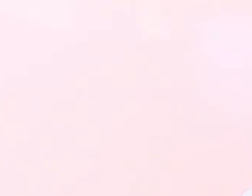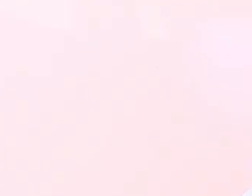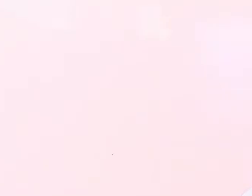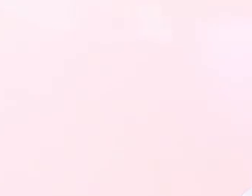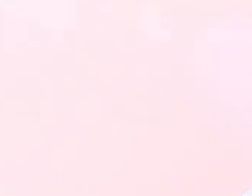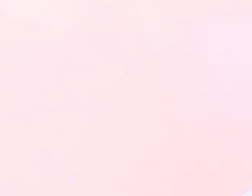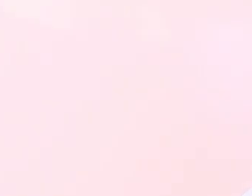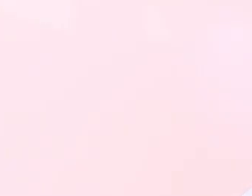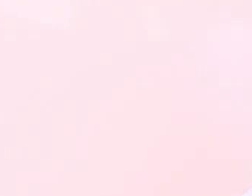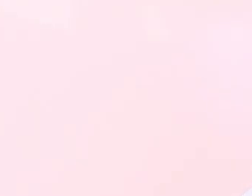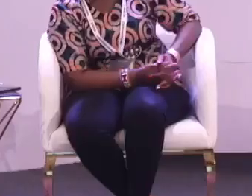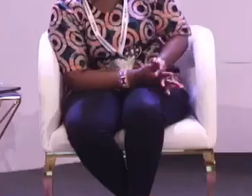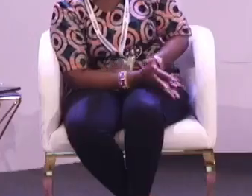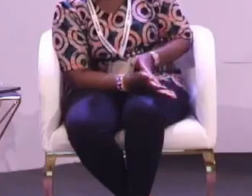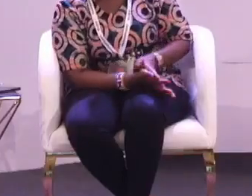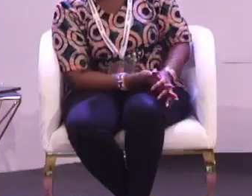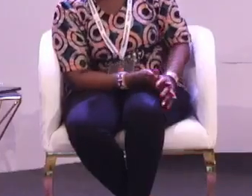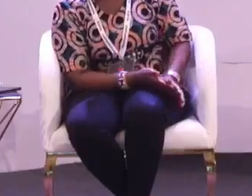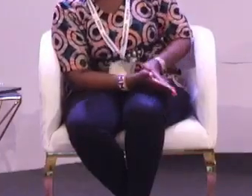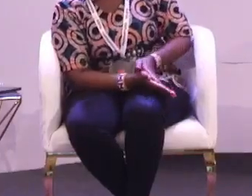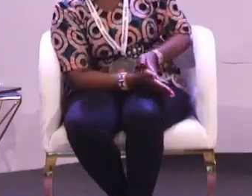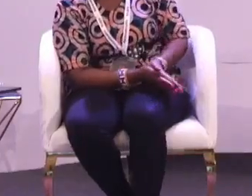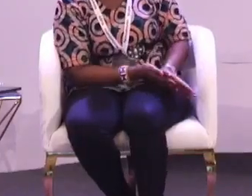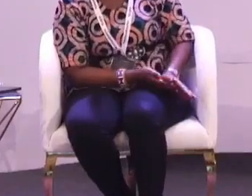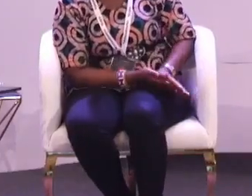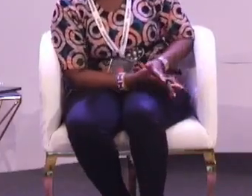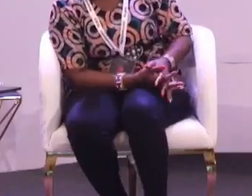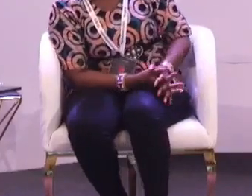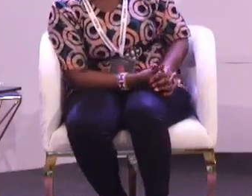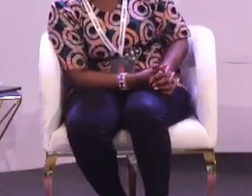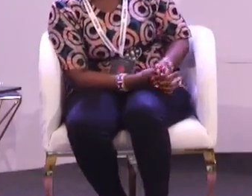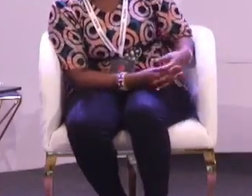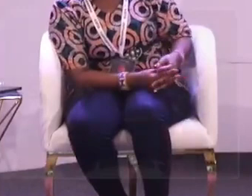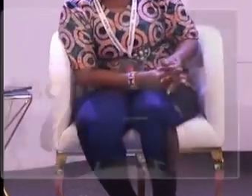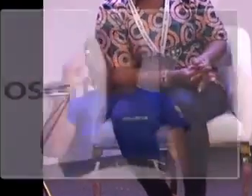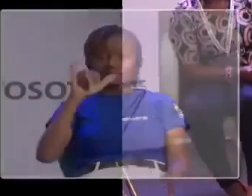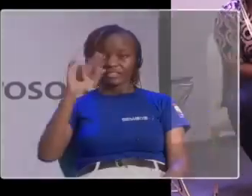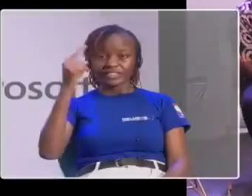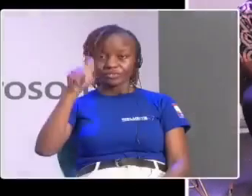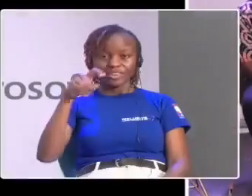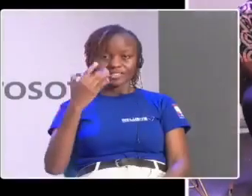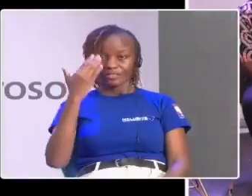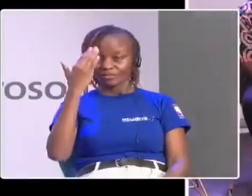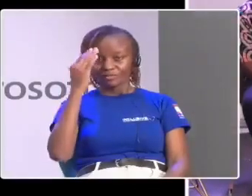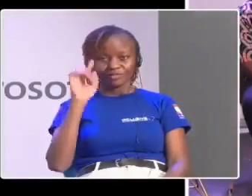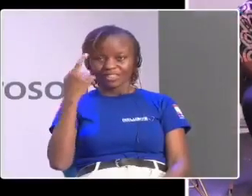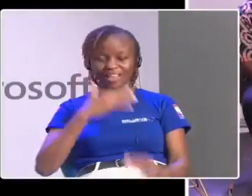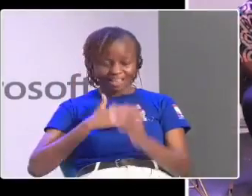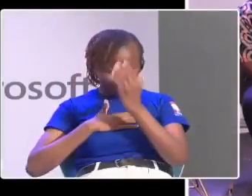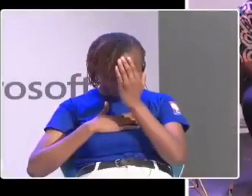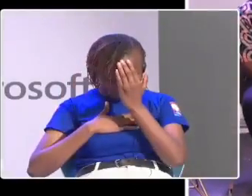Oh, Chris, maybe you can answer that. Okay, I think the place to start is one of humility, to understand that you don't know what you don't